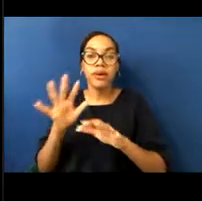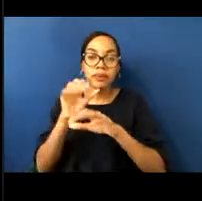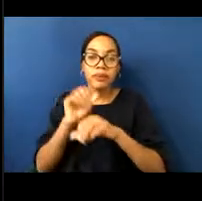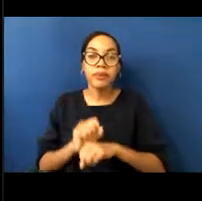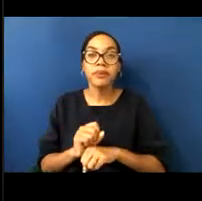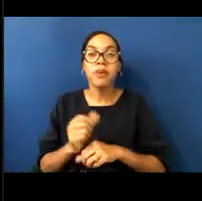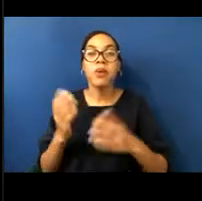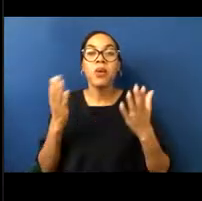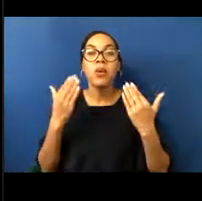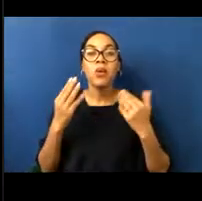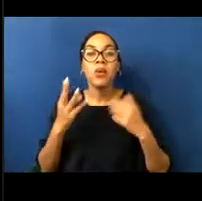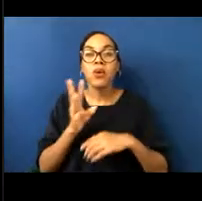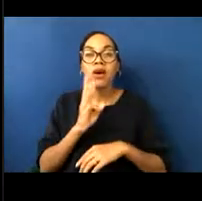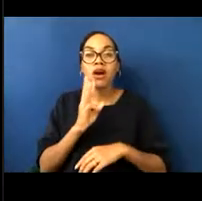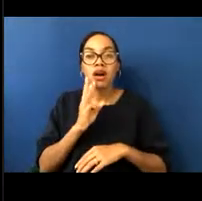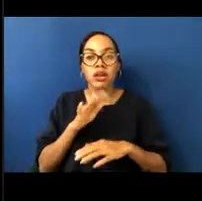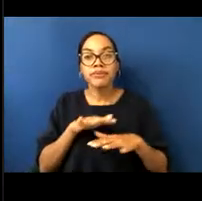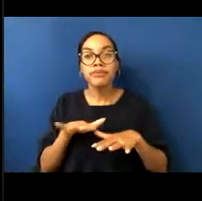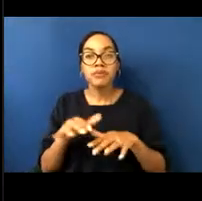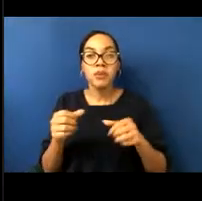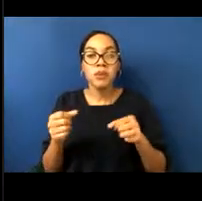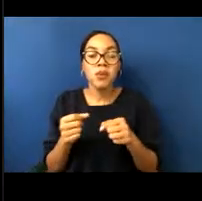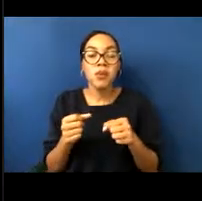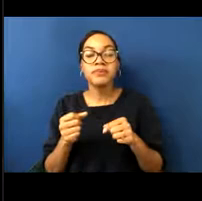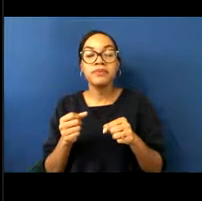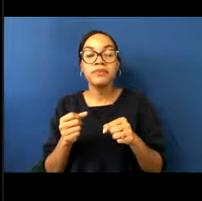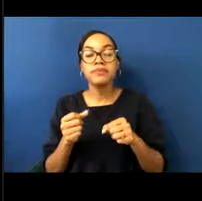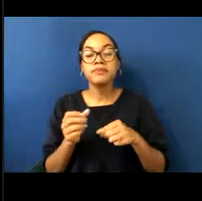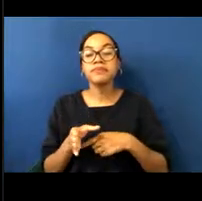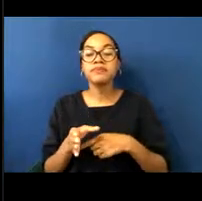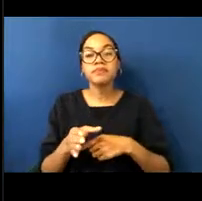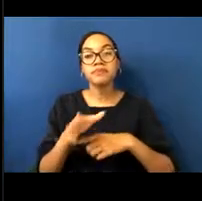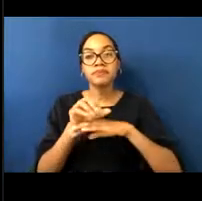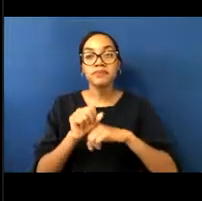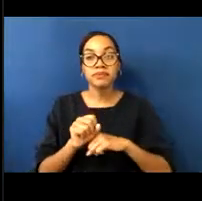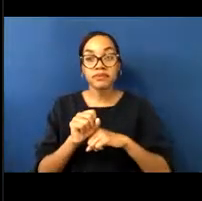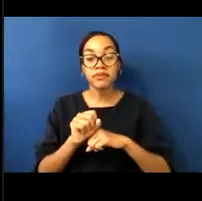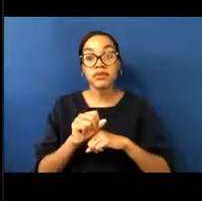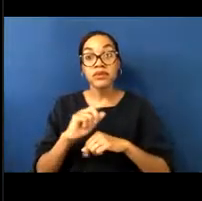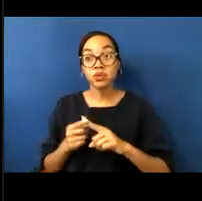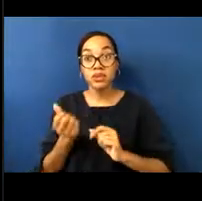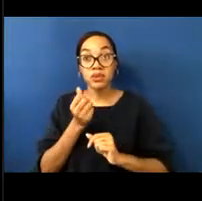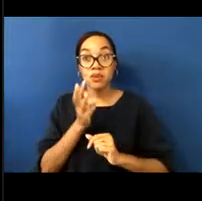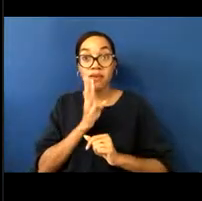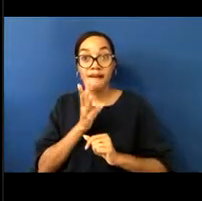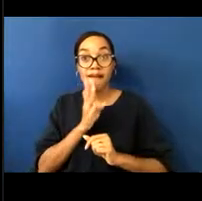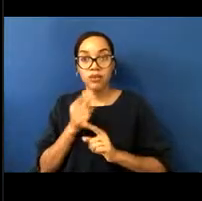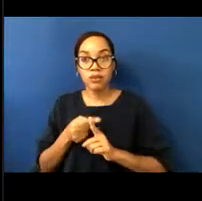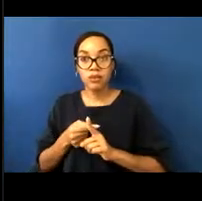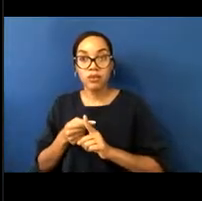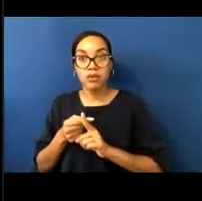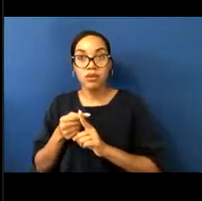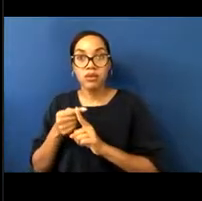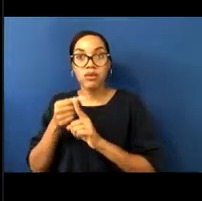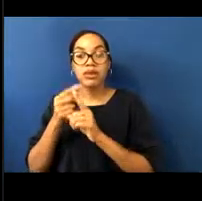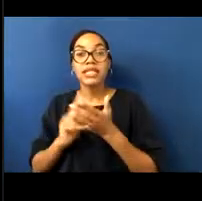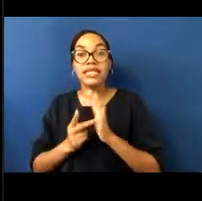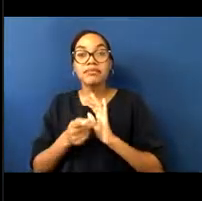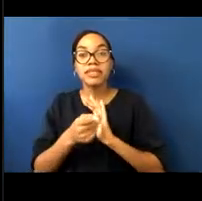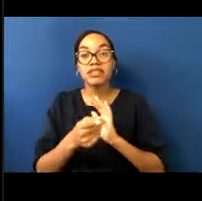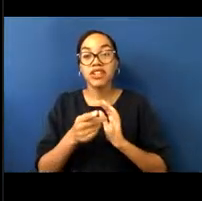as the ocean warms in their natural habitat, their growth efficiency can change. So under